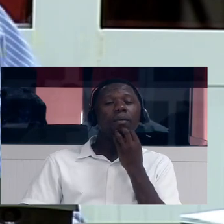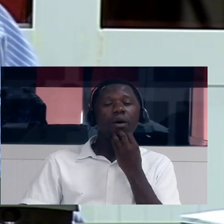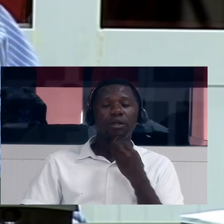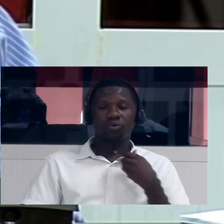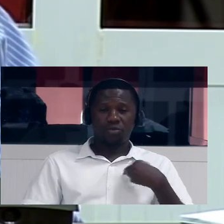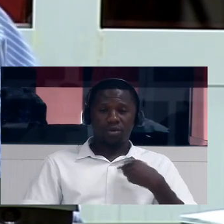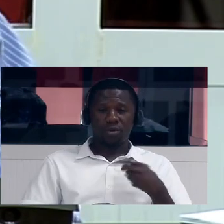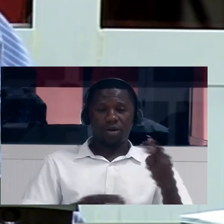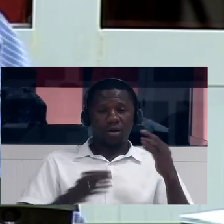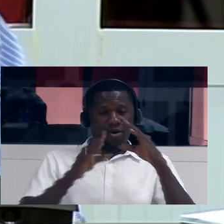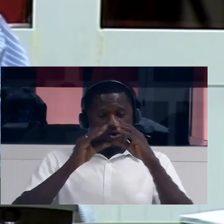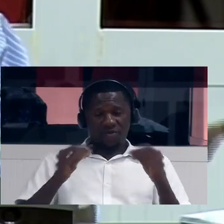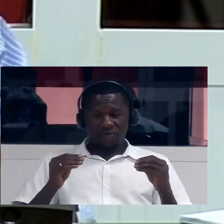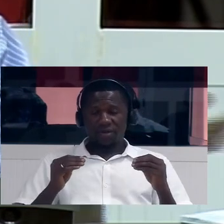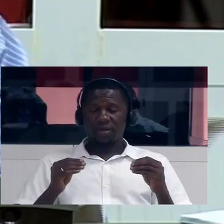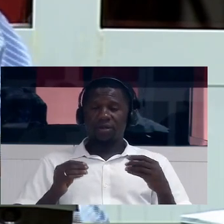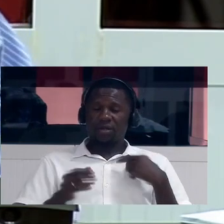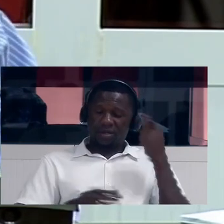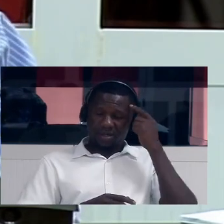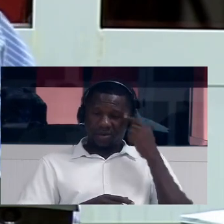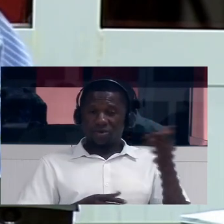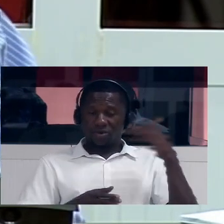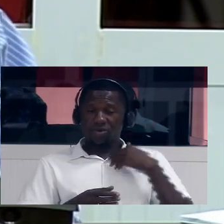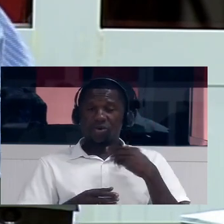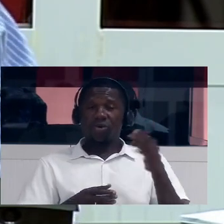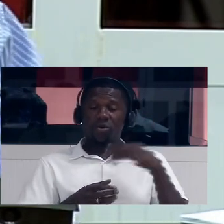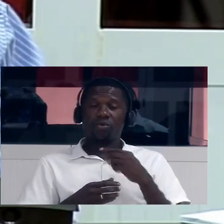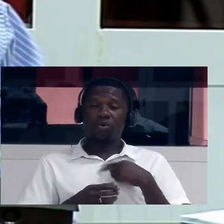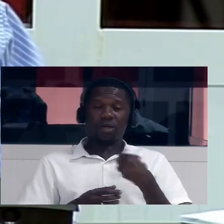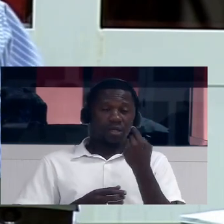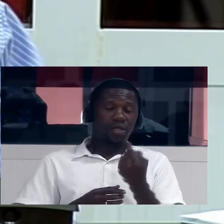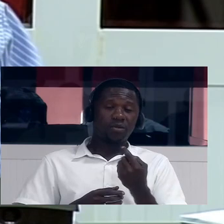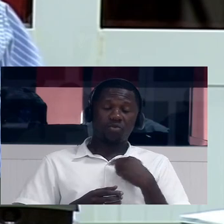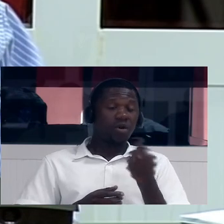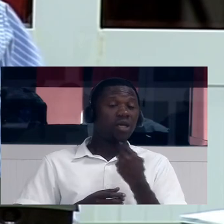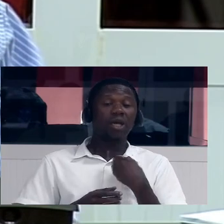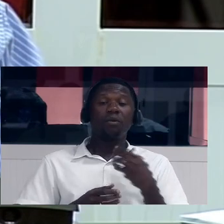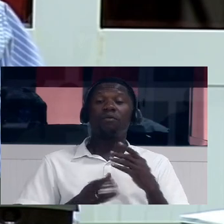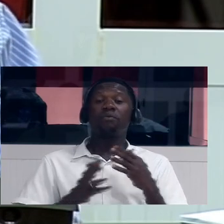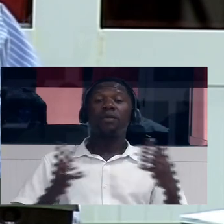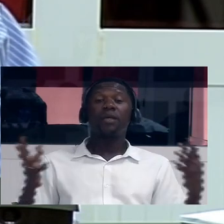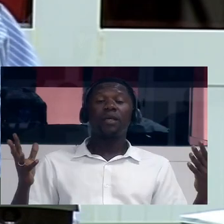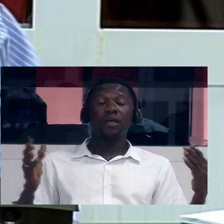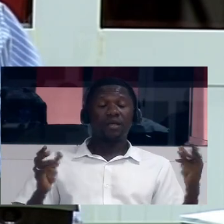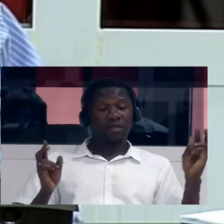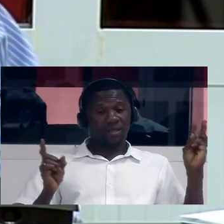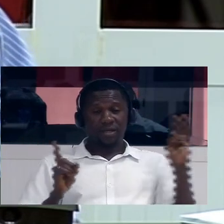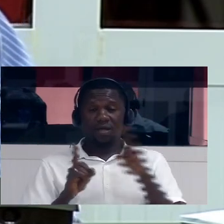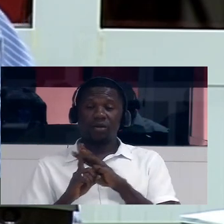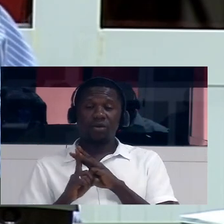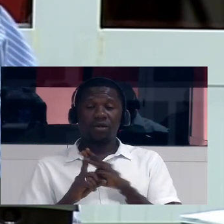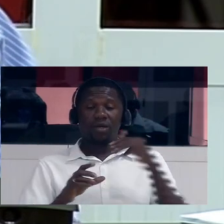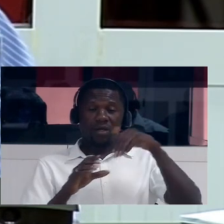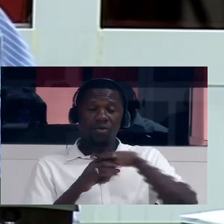I thought he was going to come, maybe him and somebody else alone, but he came with a very, very large delegation, including the